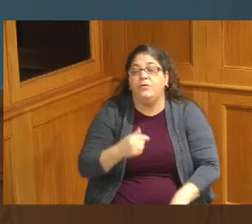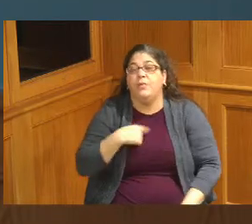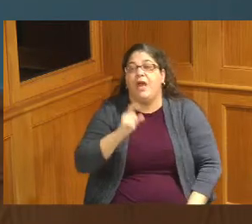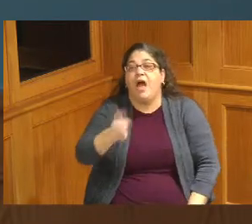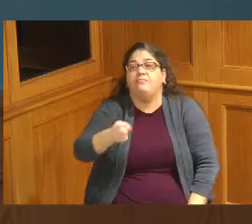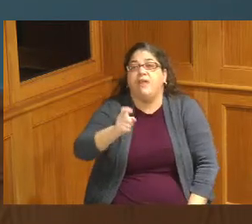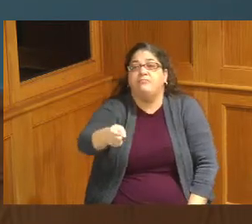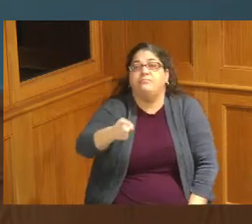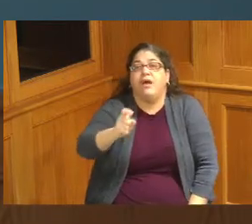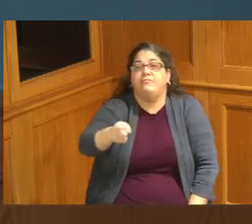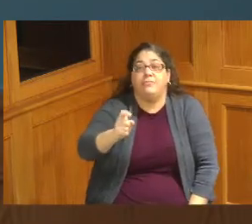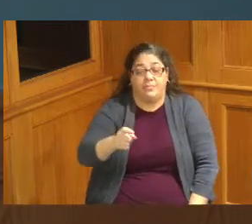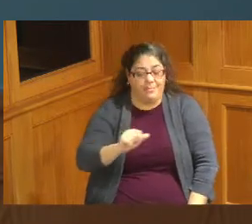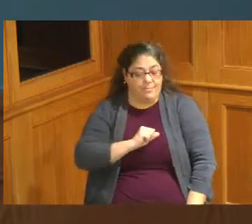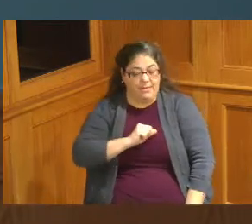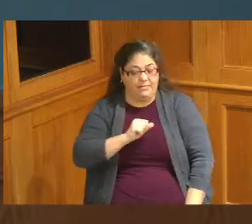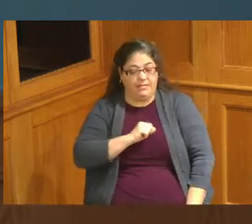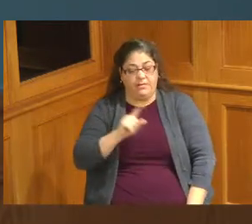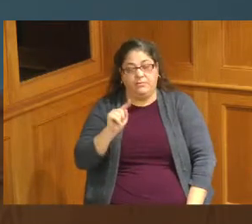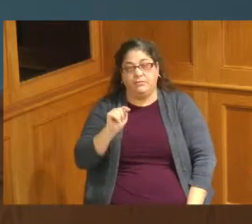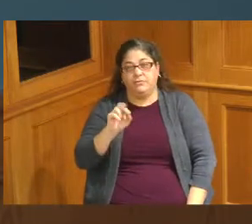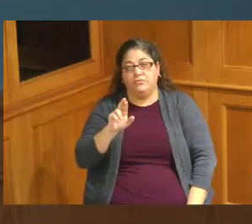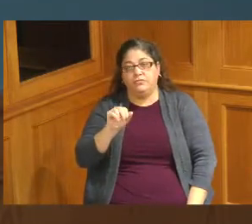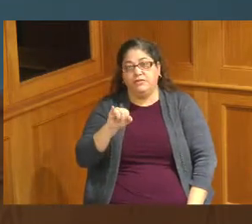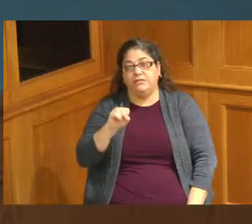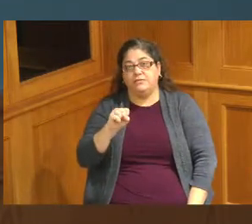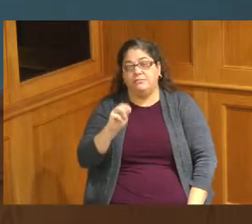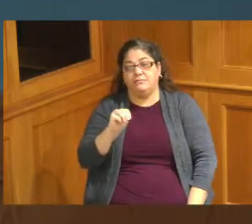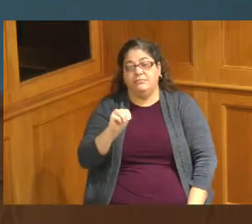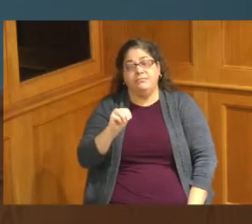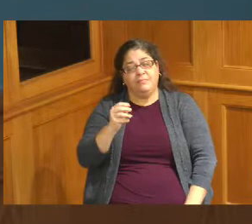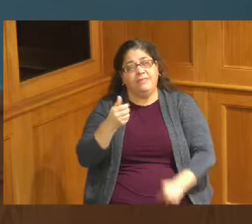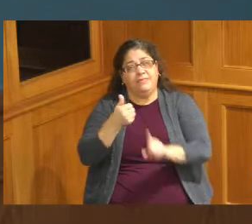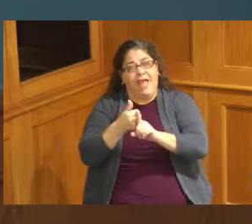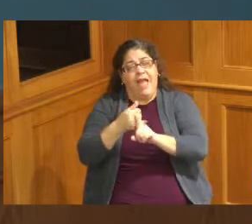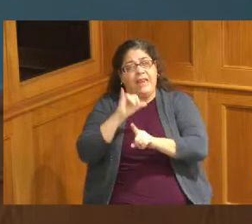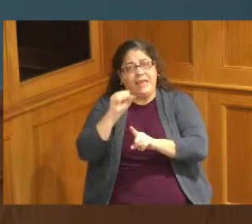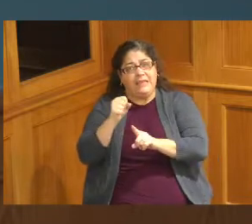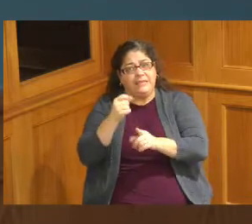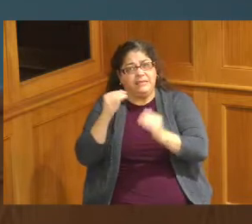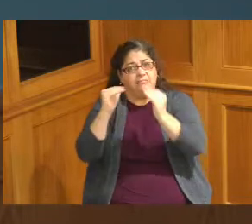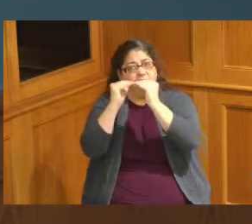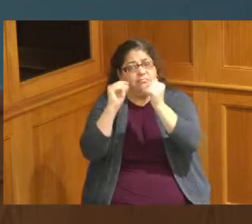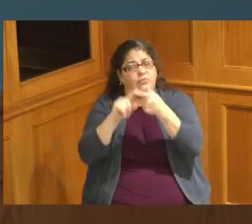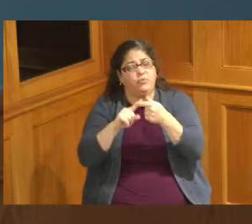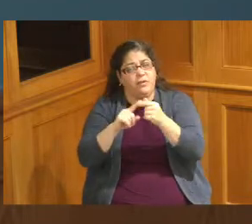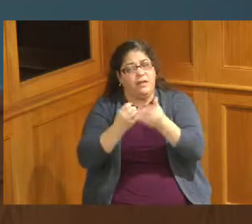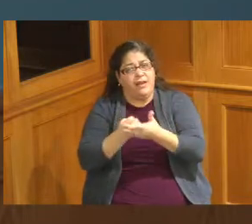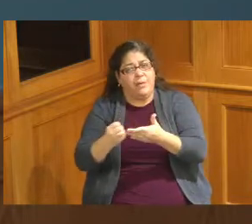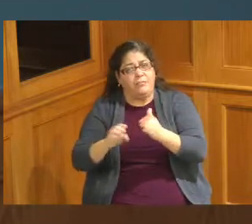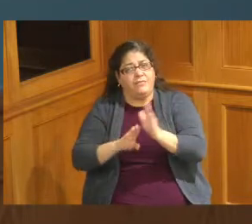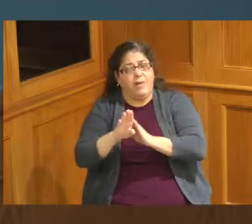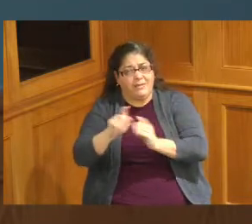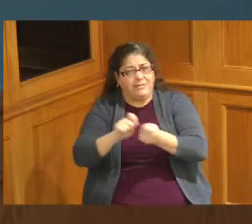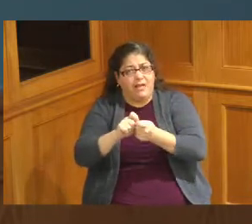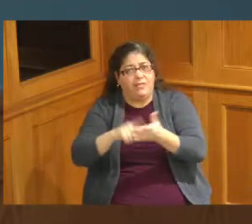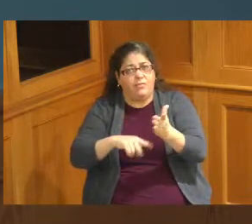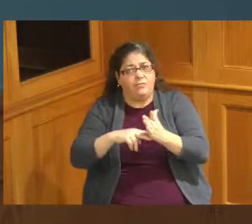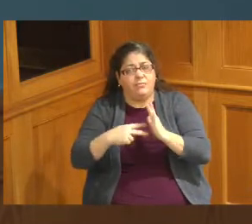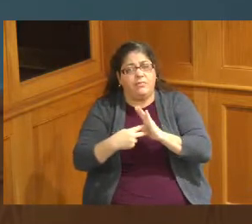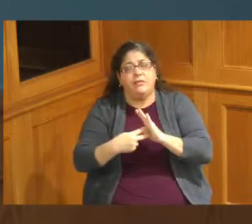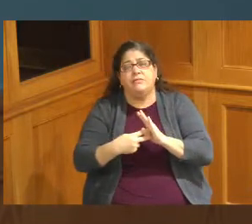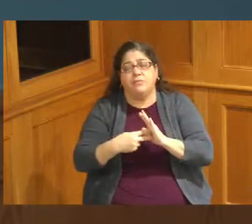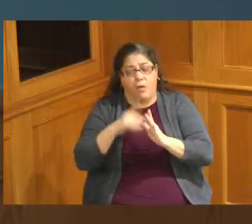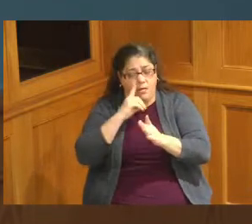Coming from tourism myself, tourism is economic development. So I support the